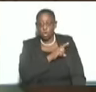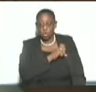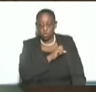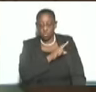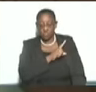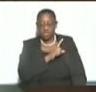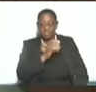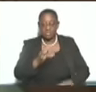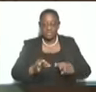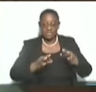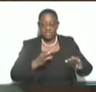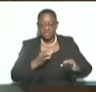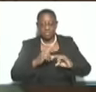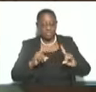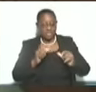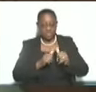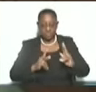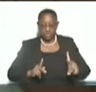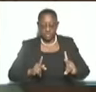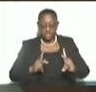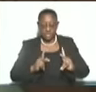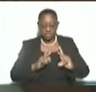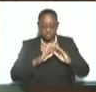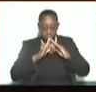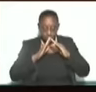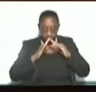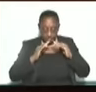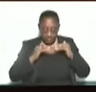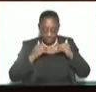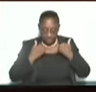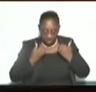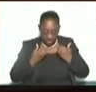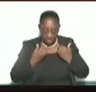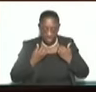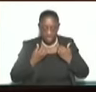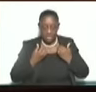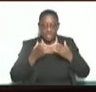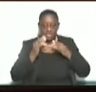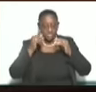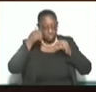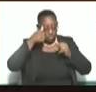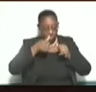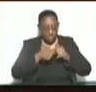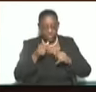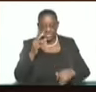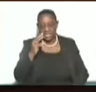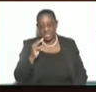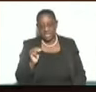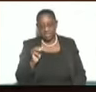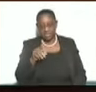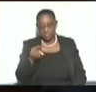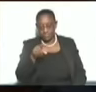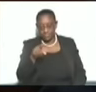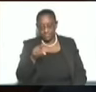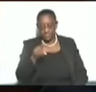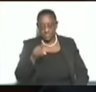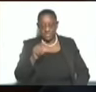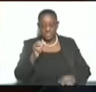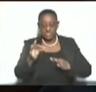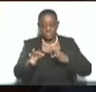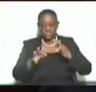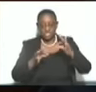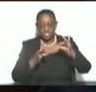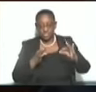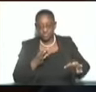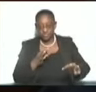a sobering and significant move, asked that the place card of Mr. Wilscombe's be switched with Mr. Monroe's and that Mr.